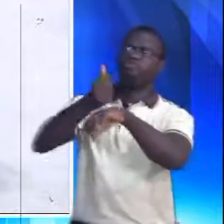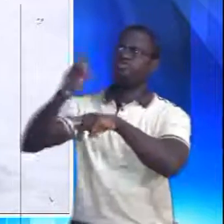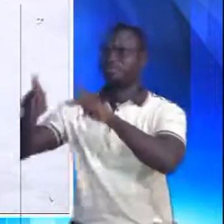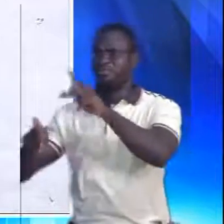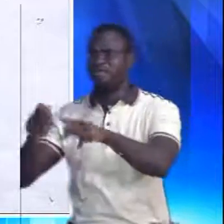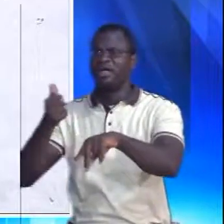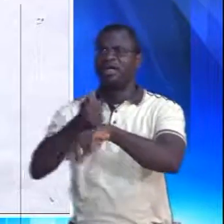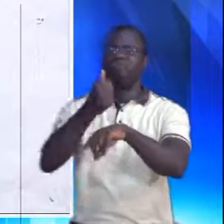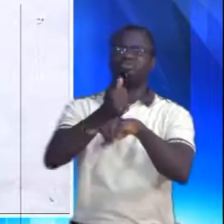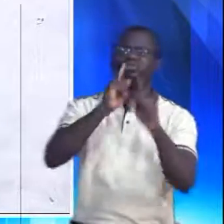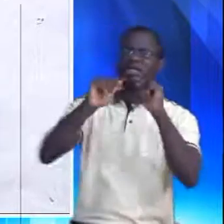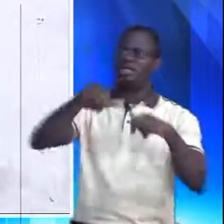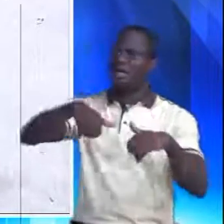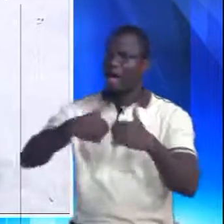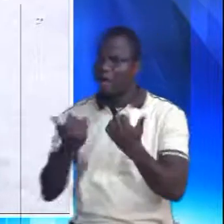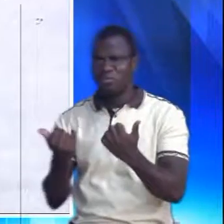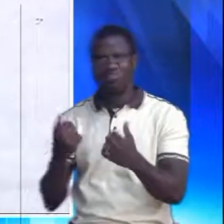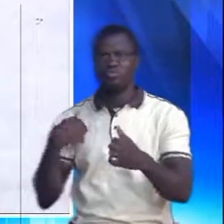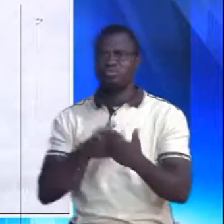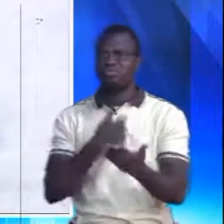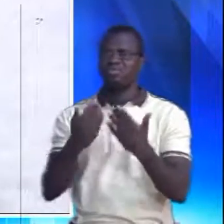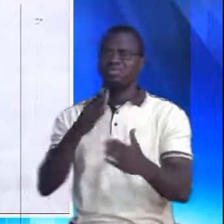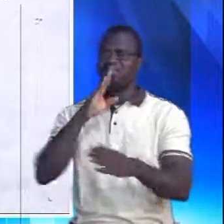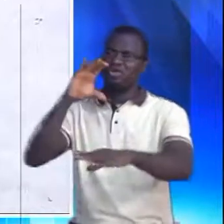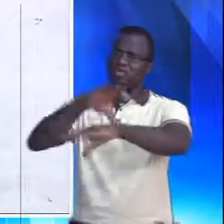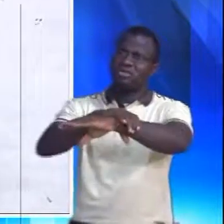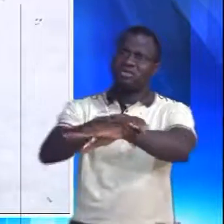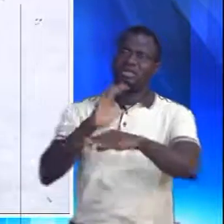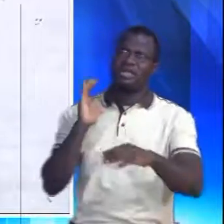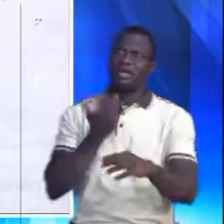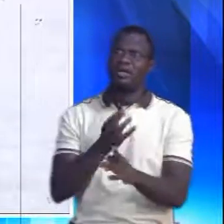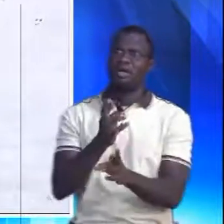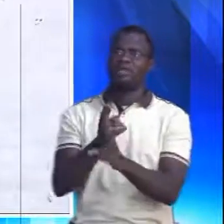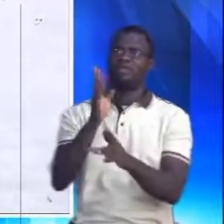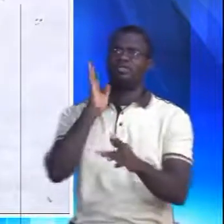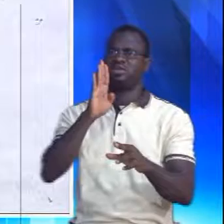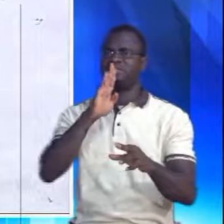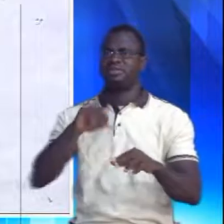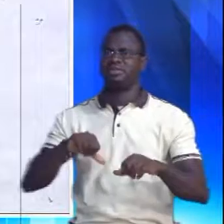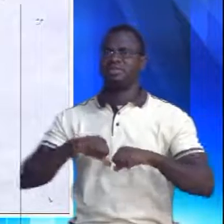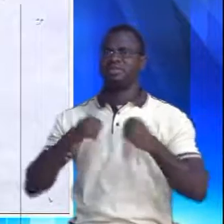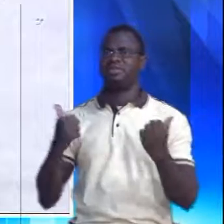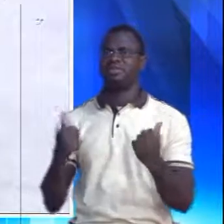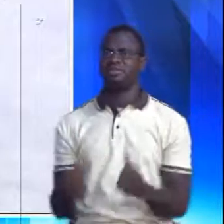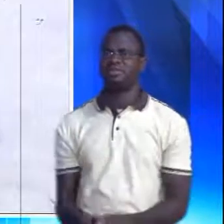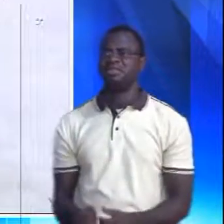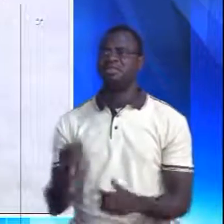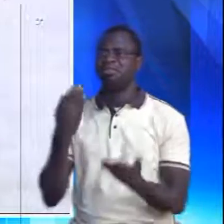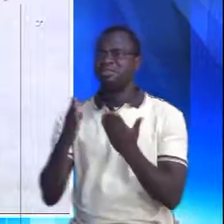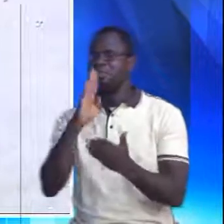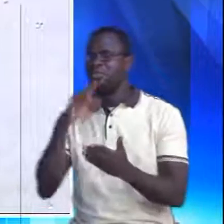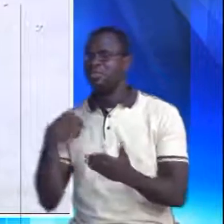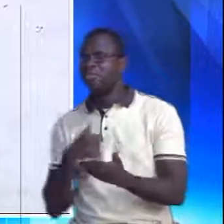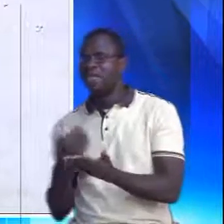fallacious, something that is not right, something that is a lie against your fellow citizen, irrespective of his